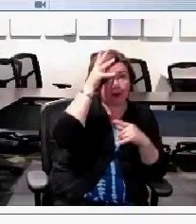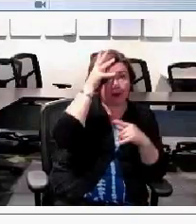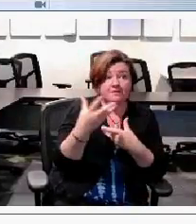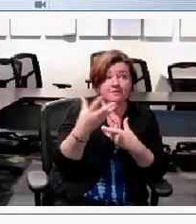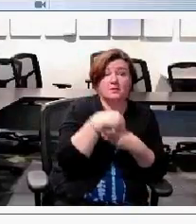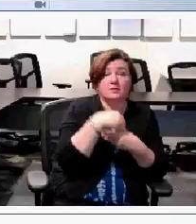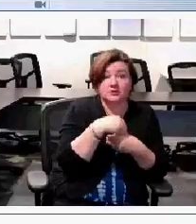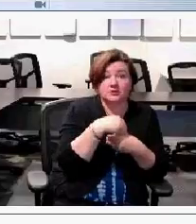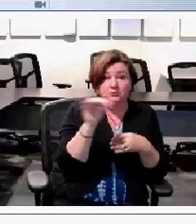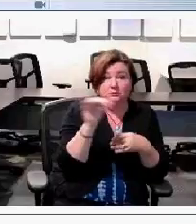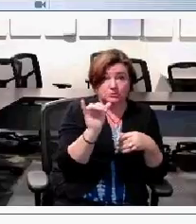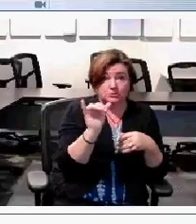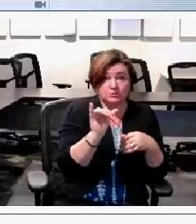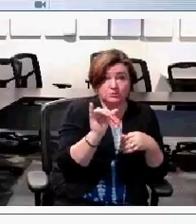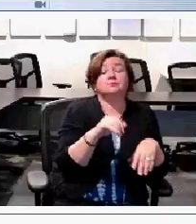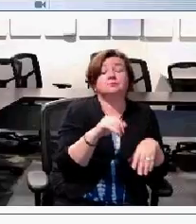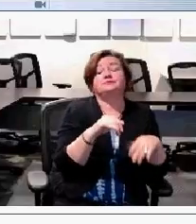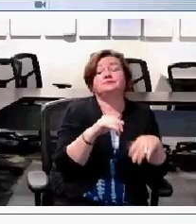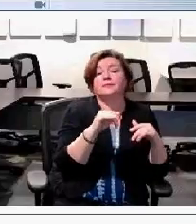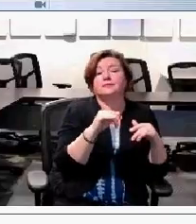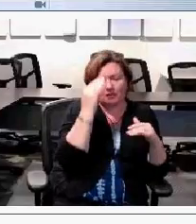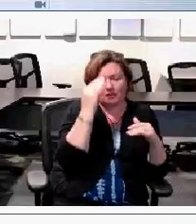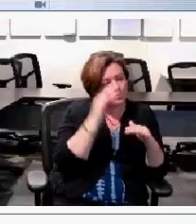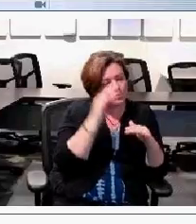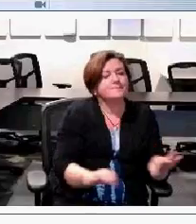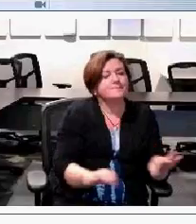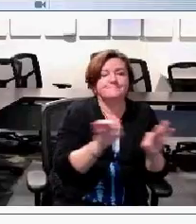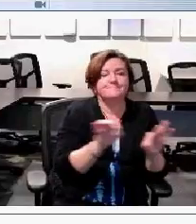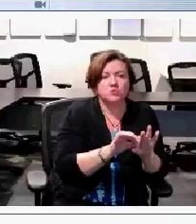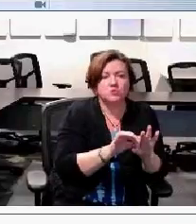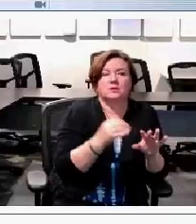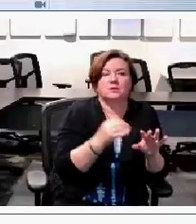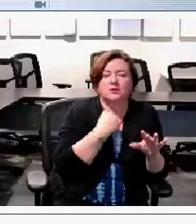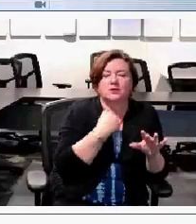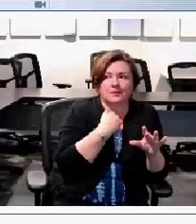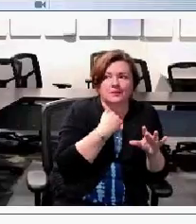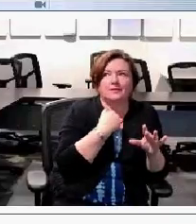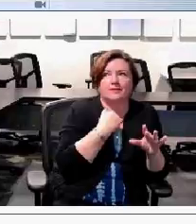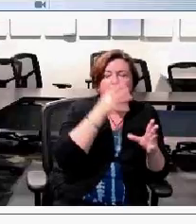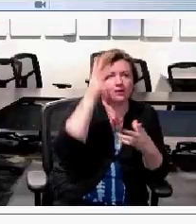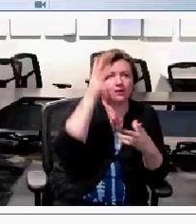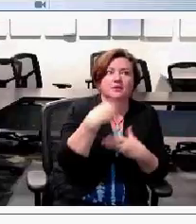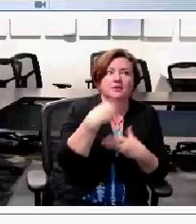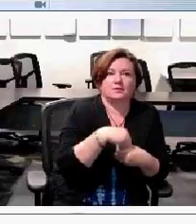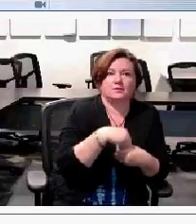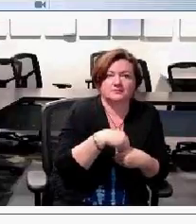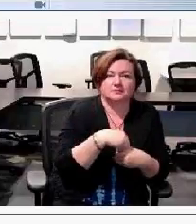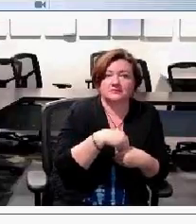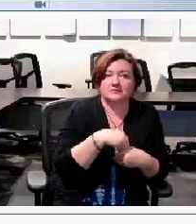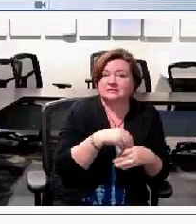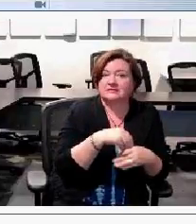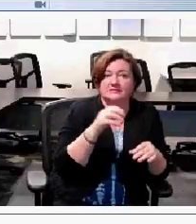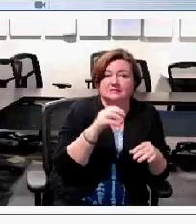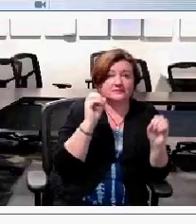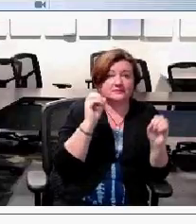engagement, and I know how important it is to have that buy-in, and if we have that buy-in, we don't